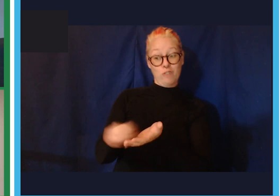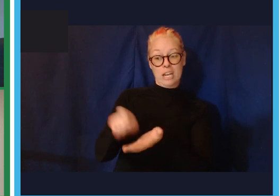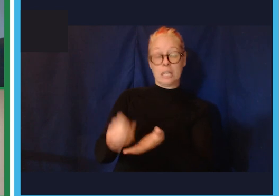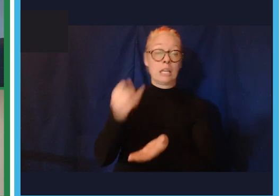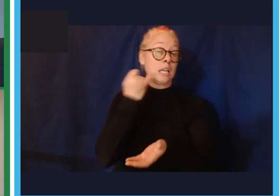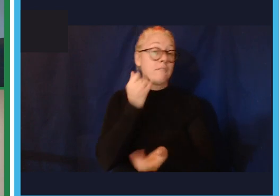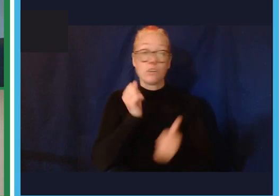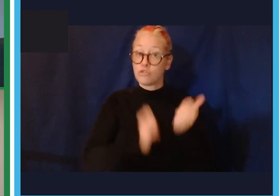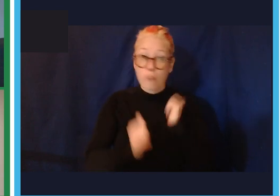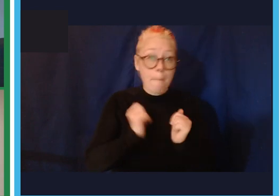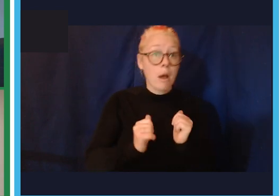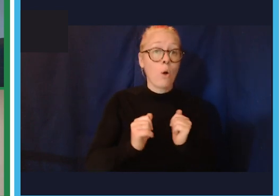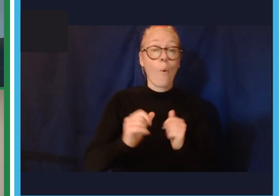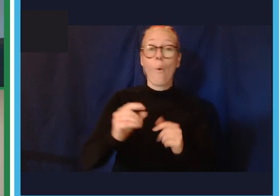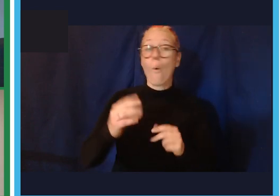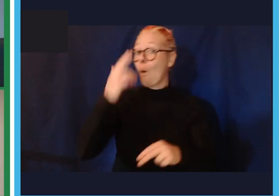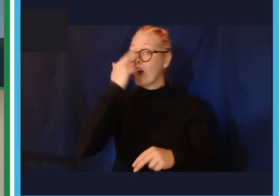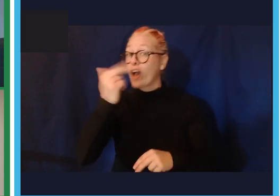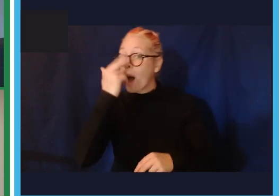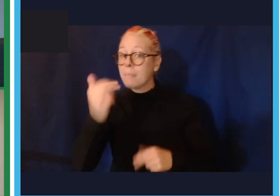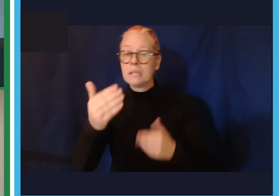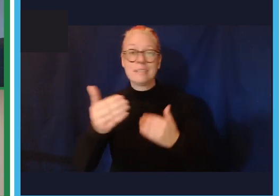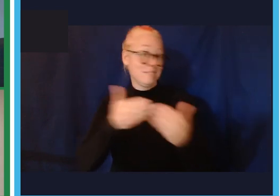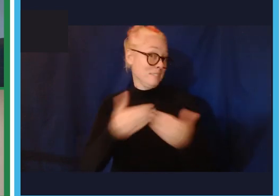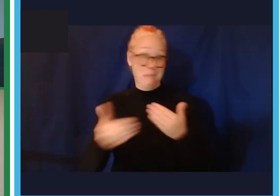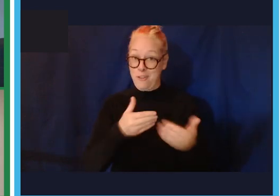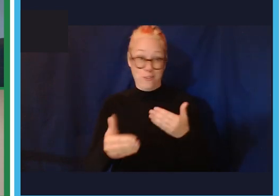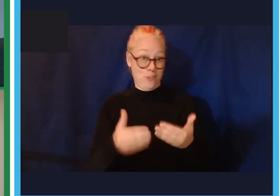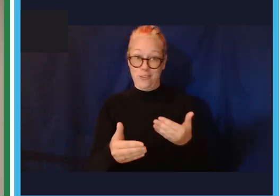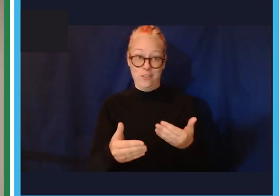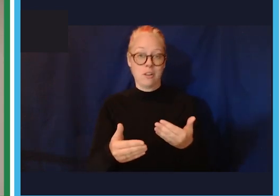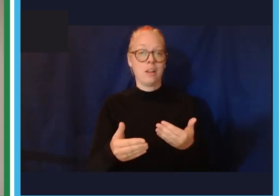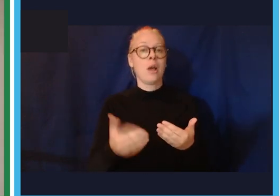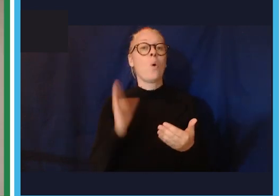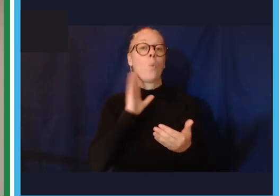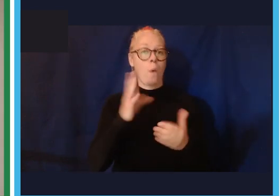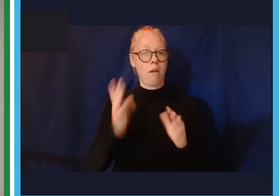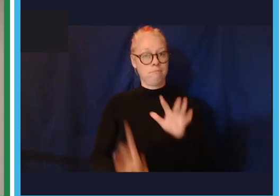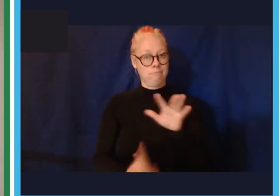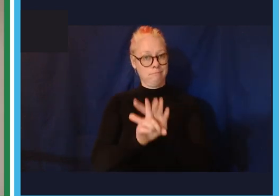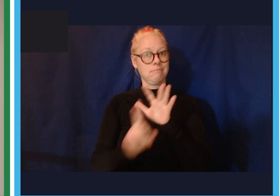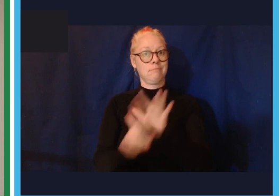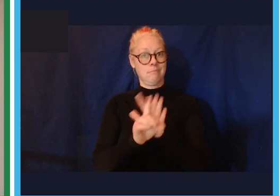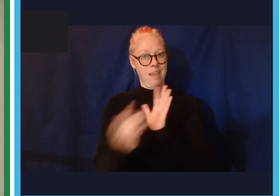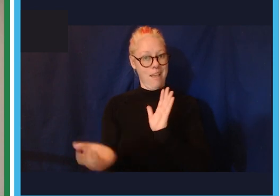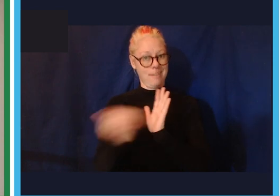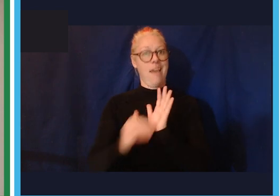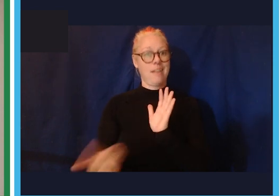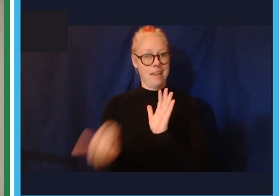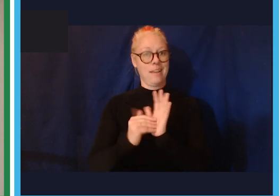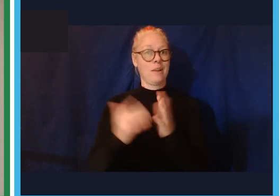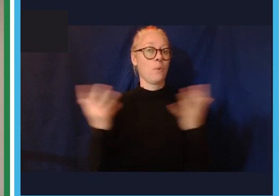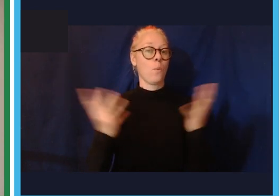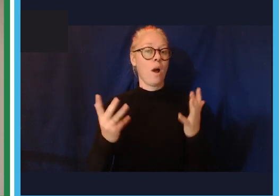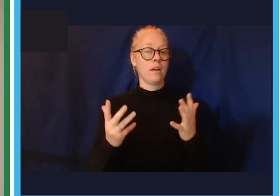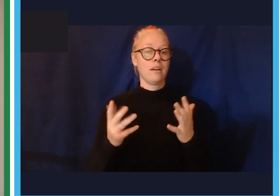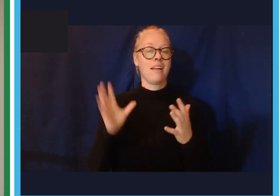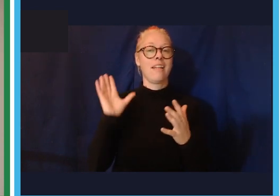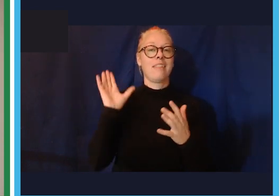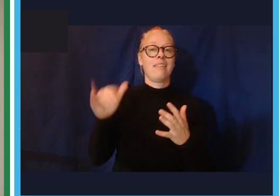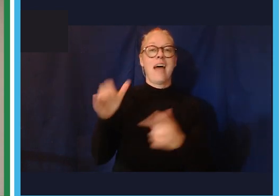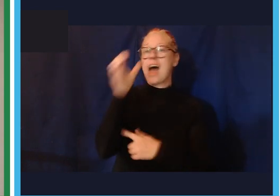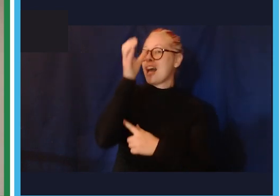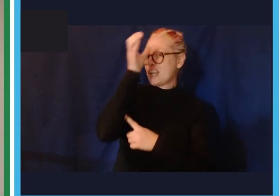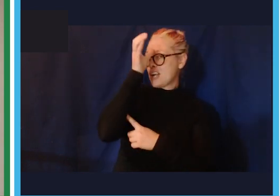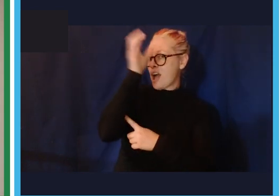of the kind of surface differences that we kind of put up between us, but that how at the end of the day, I think that we